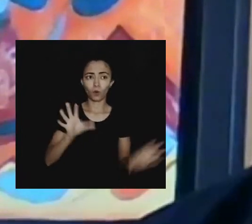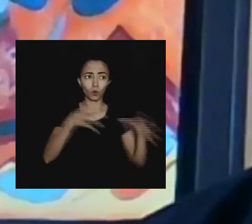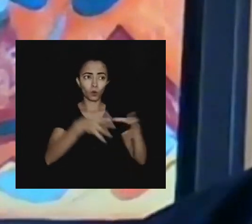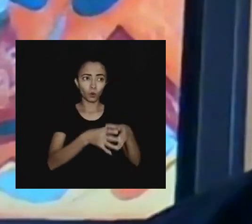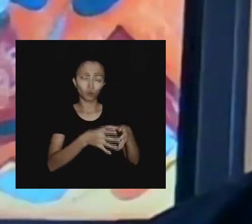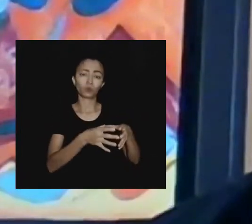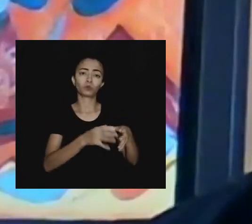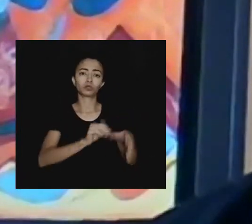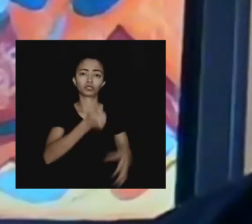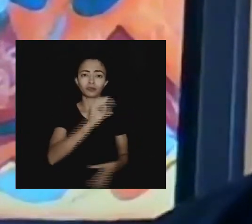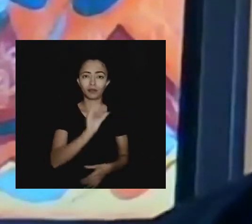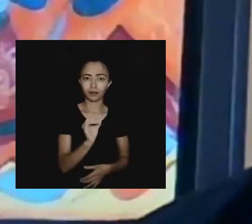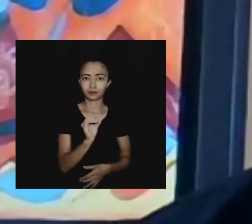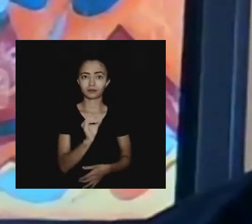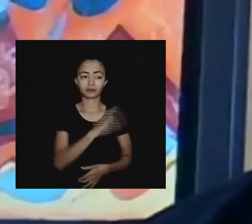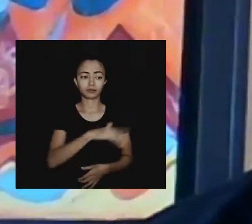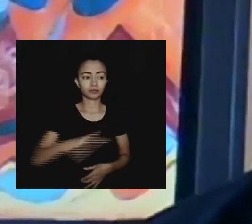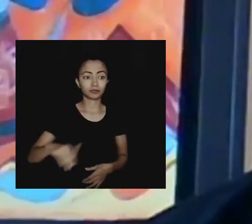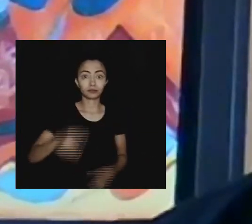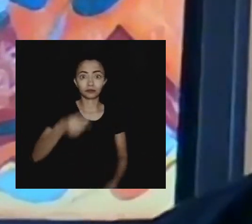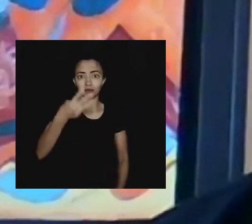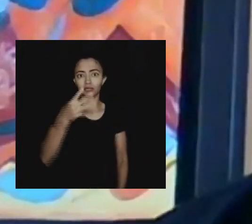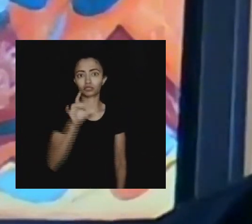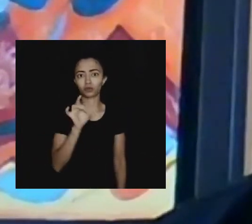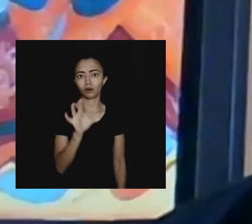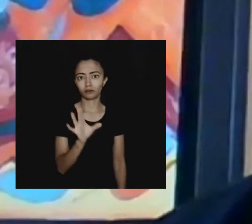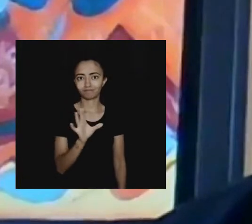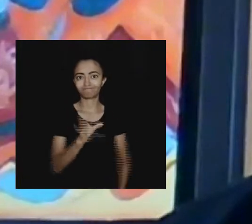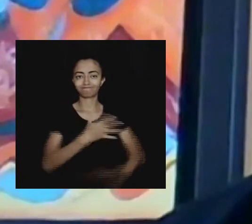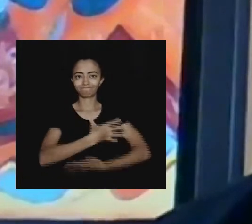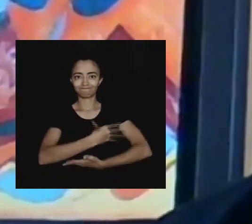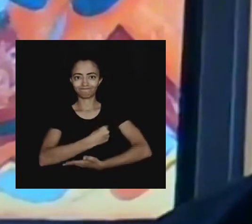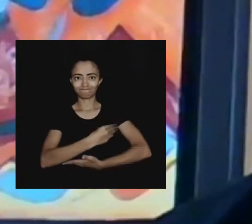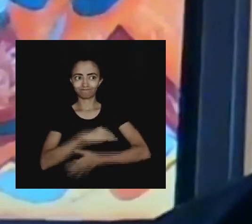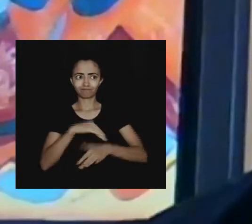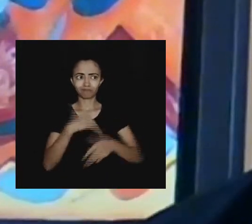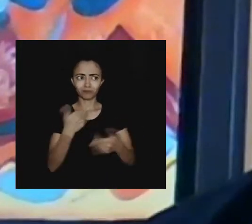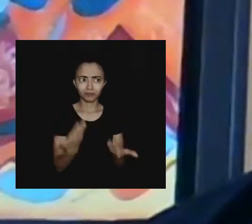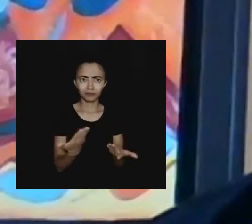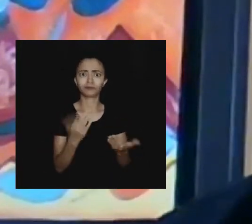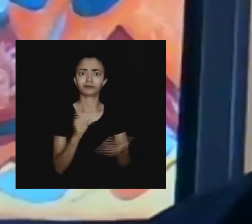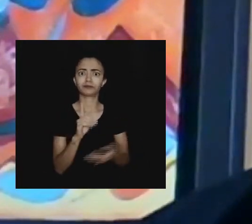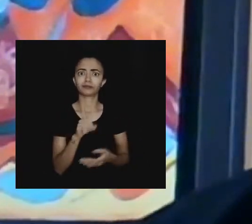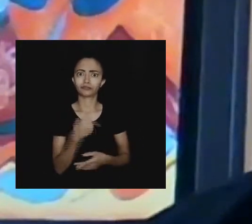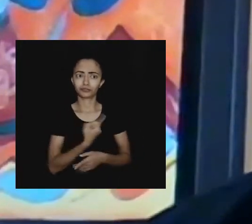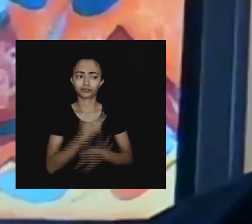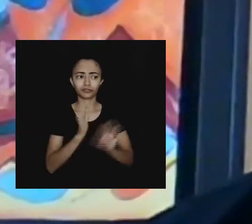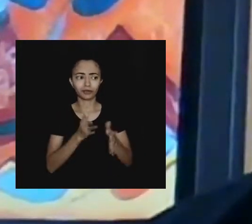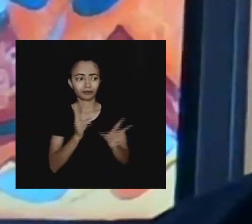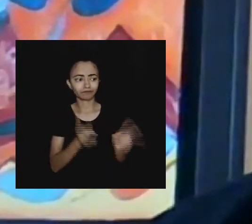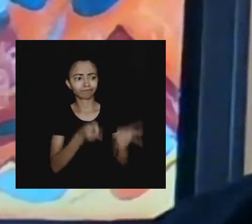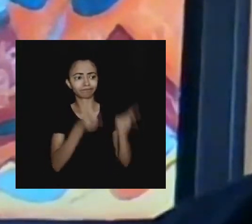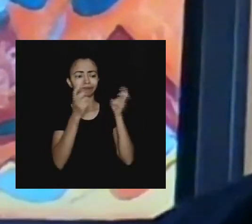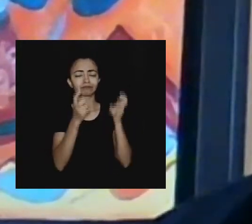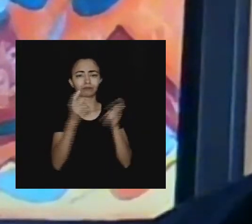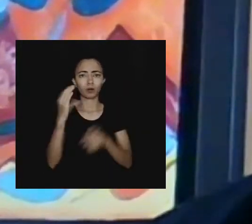breastfed. So this is in contrast with something that we have already seen in Colombia, that